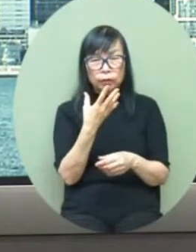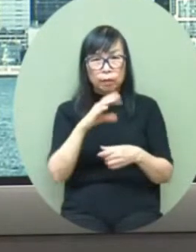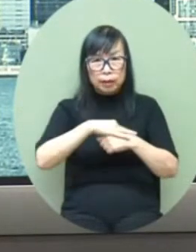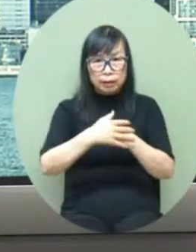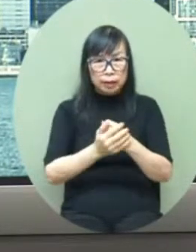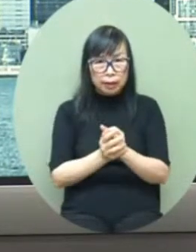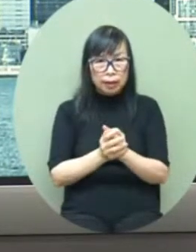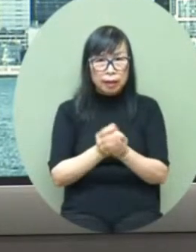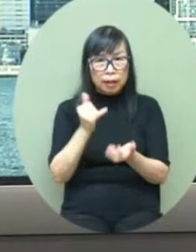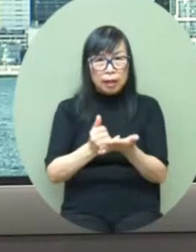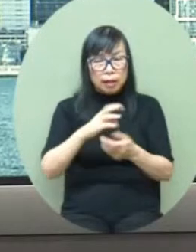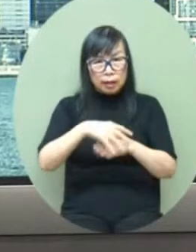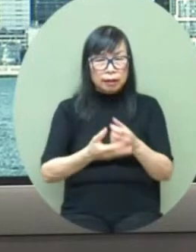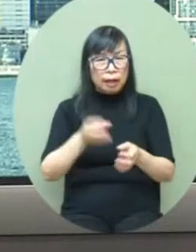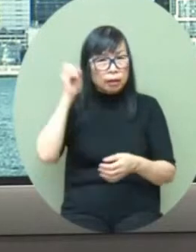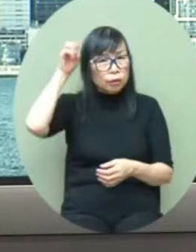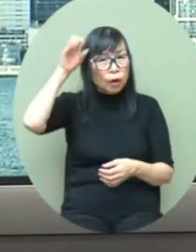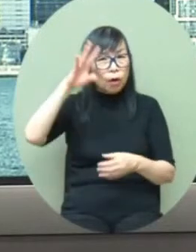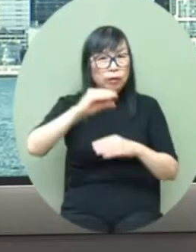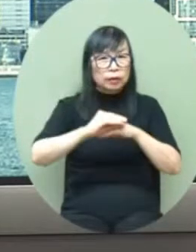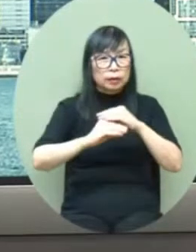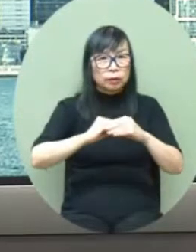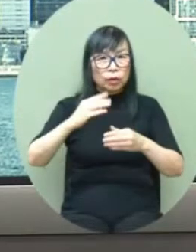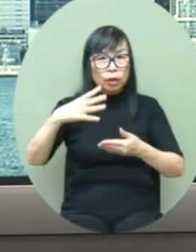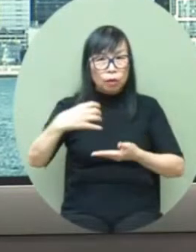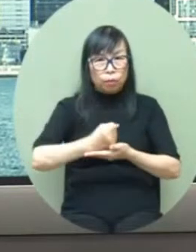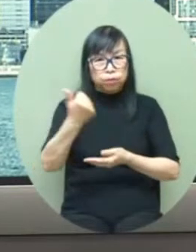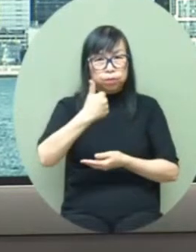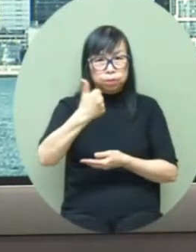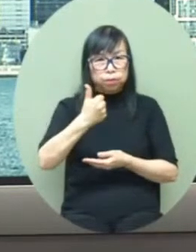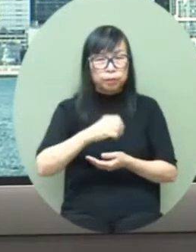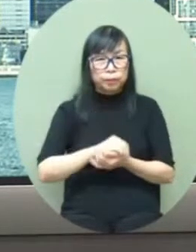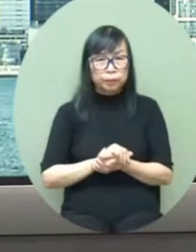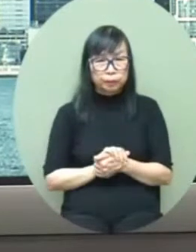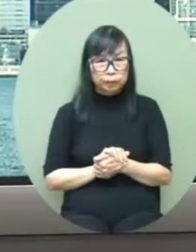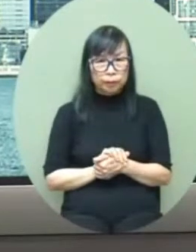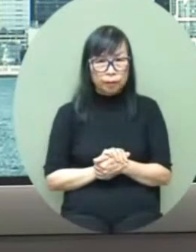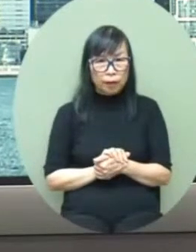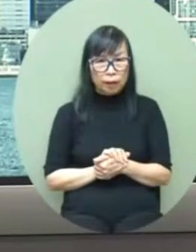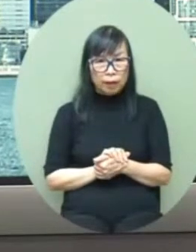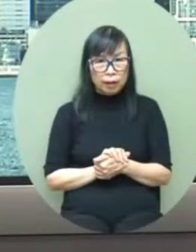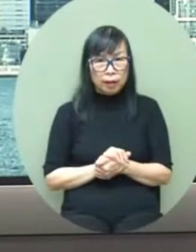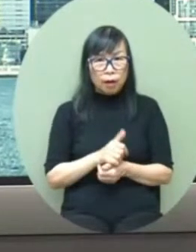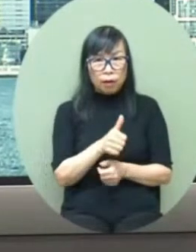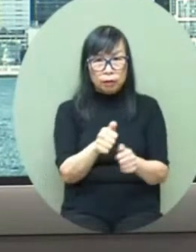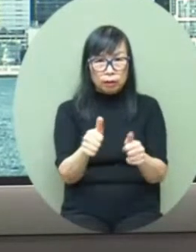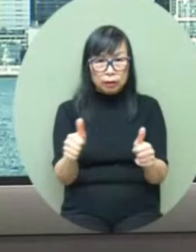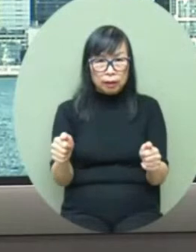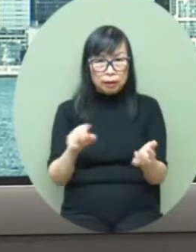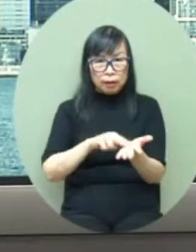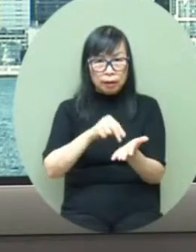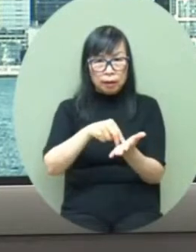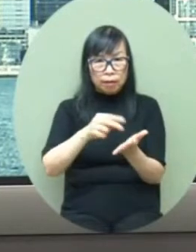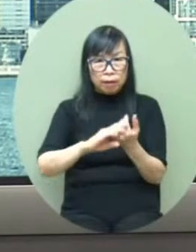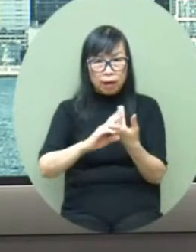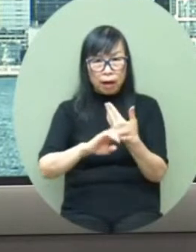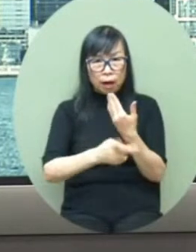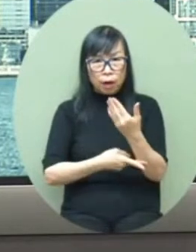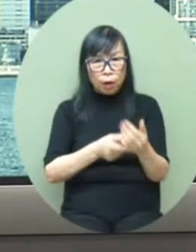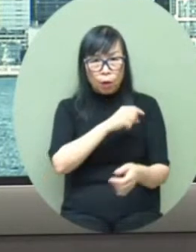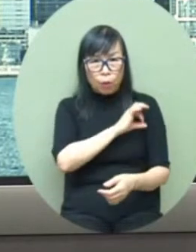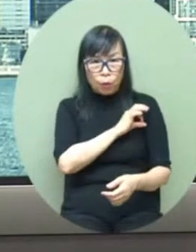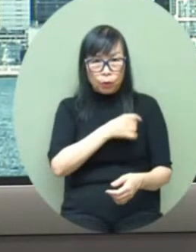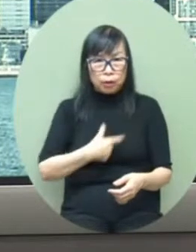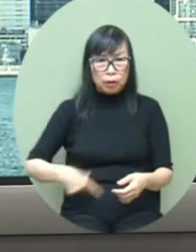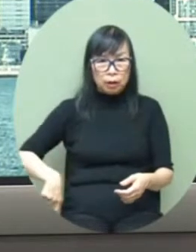prosperous, and the Hong Kong that will continue to develop. We will work together to create